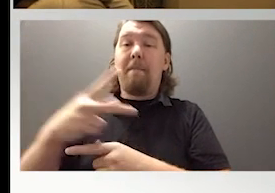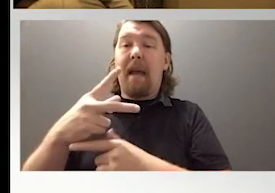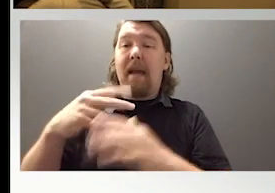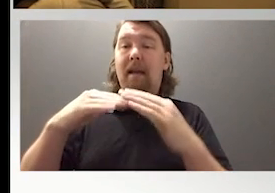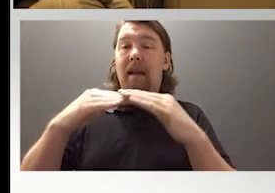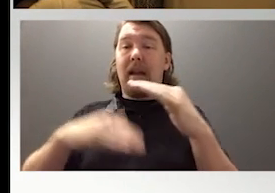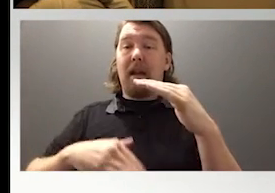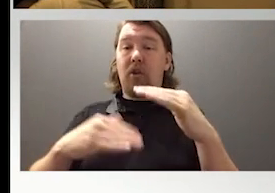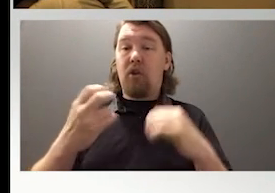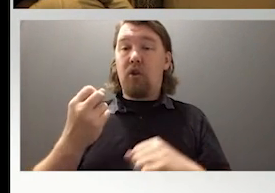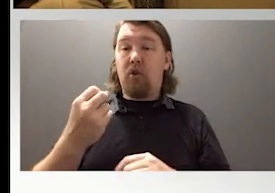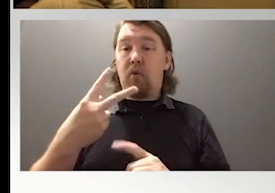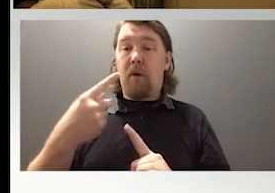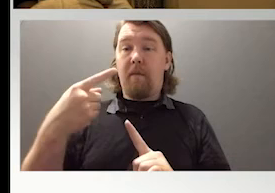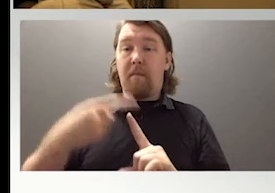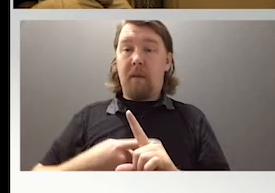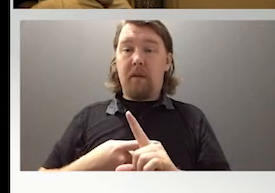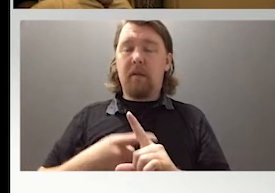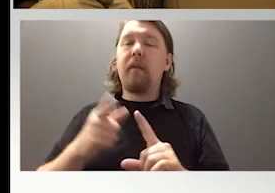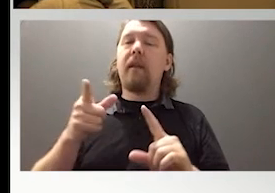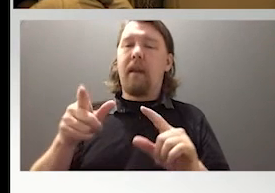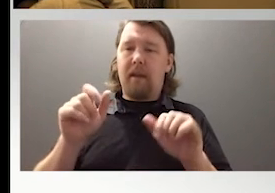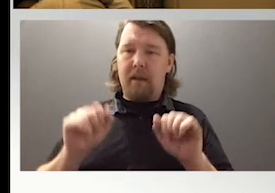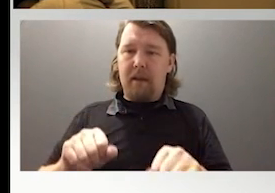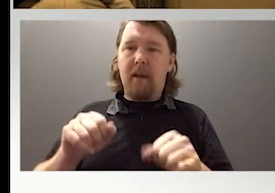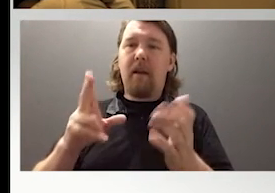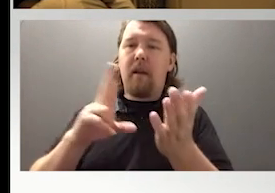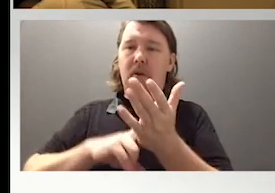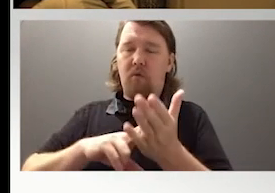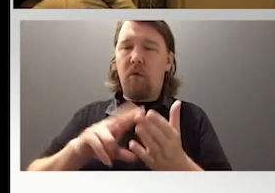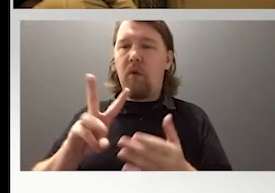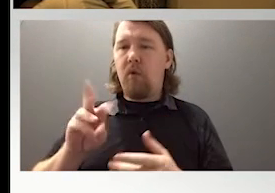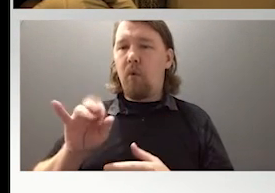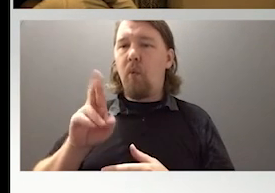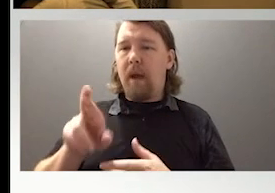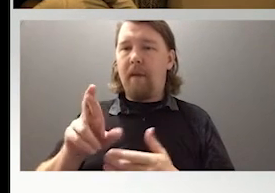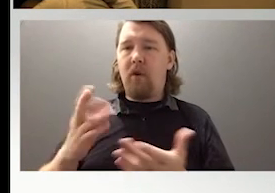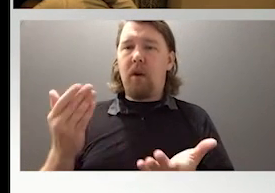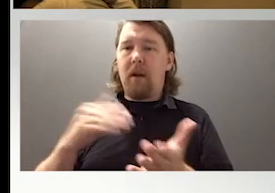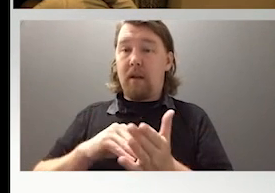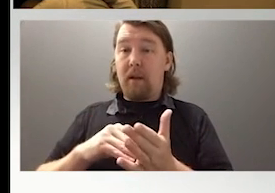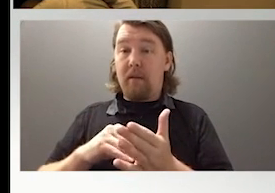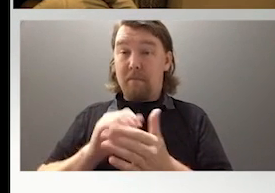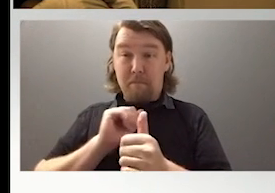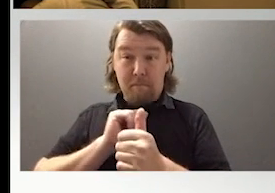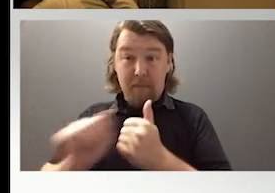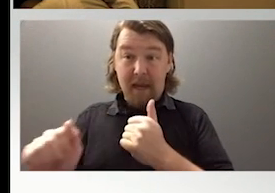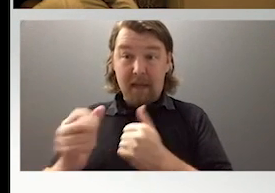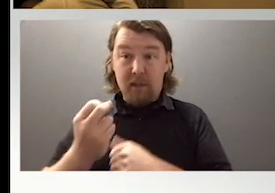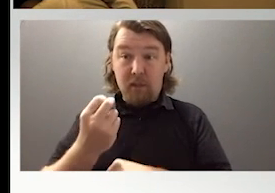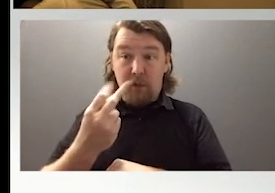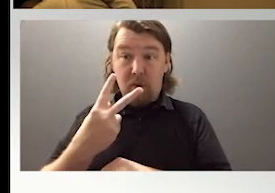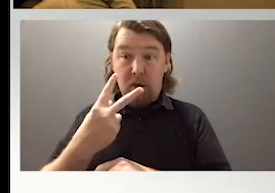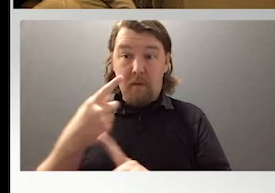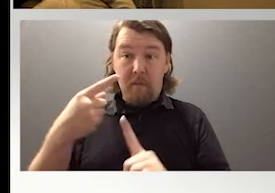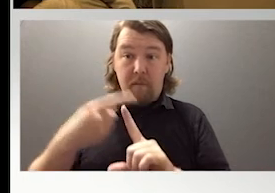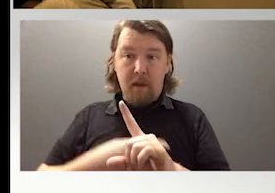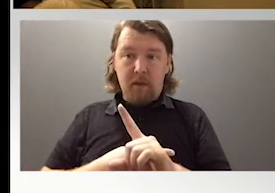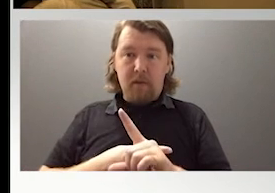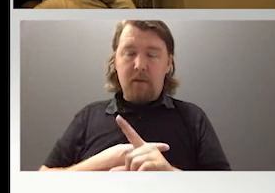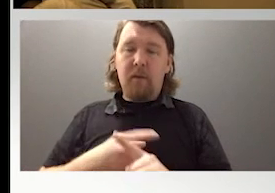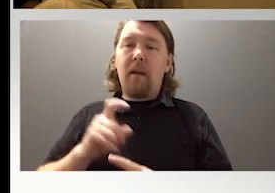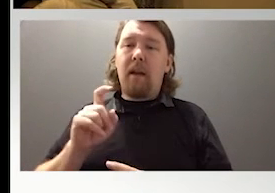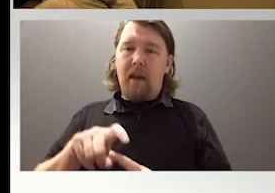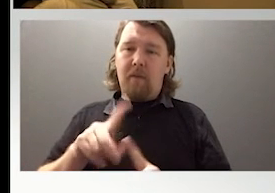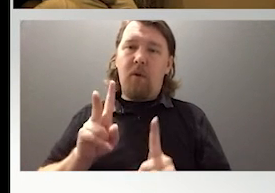12 months, they can re-enroll on the waiver. But if it's more than 12 months, they would have to reapply